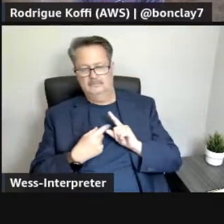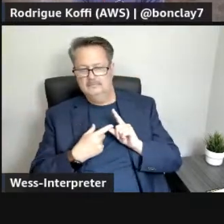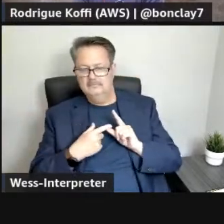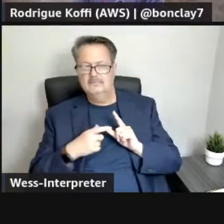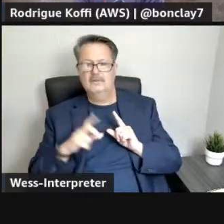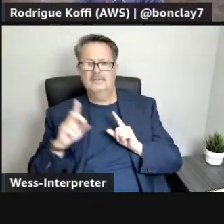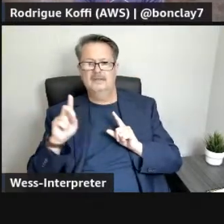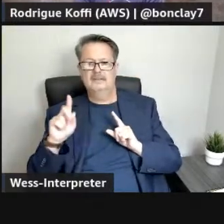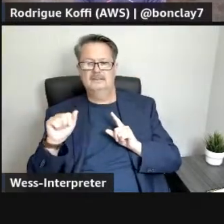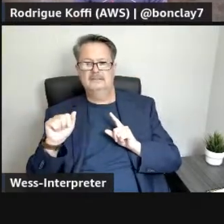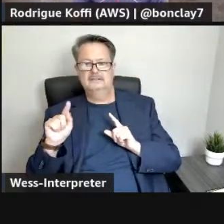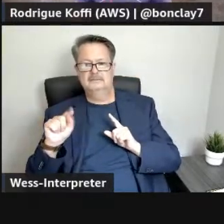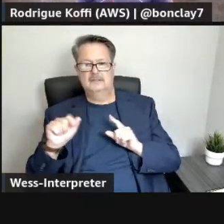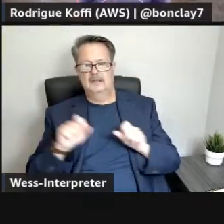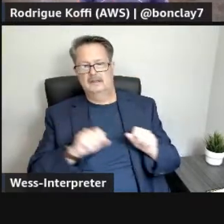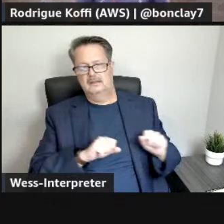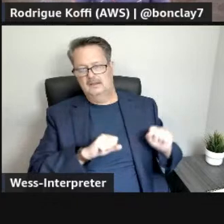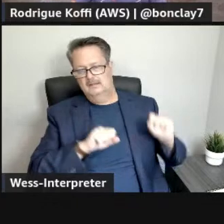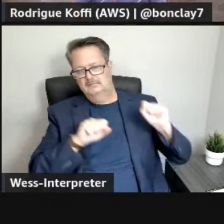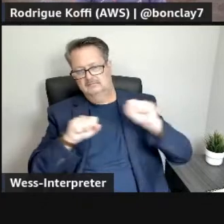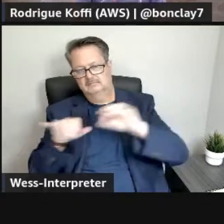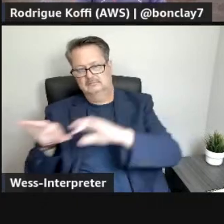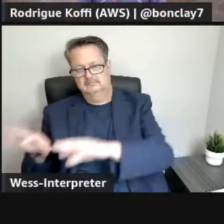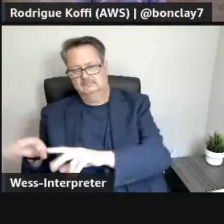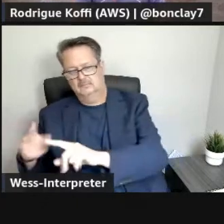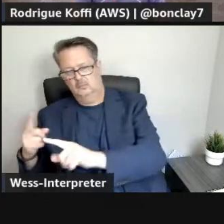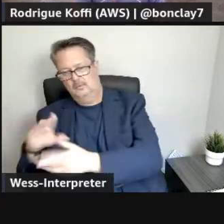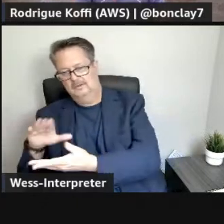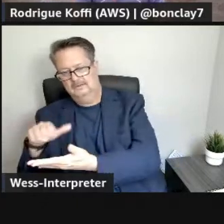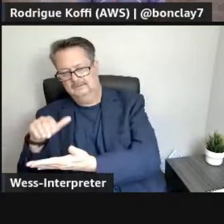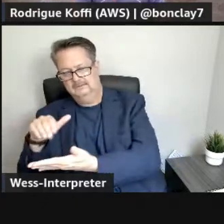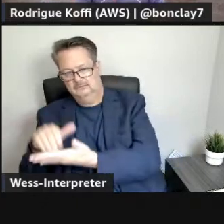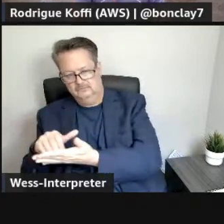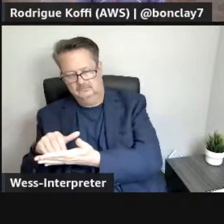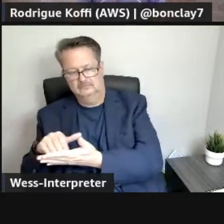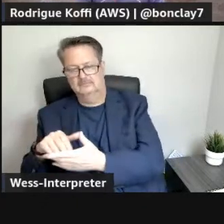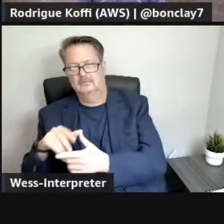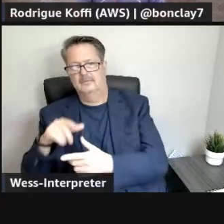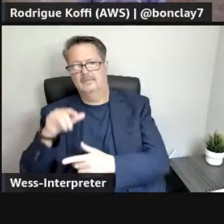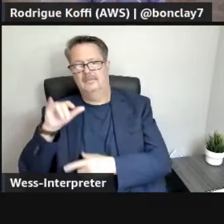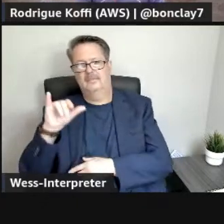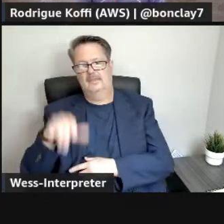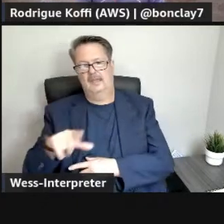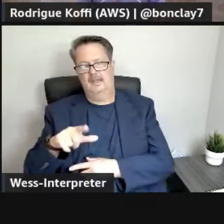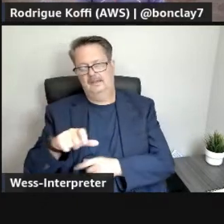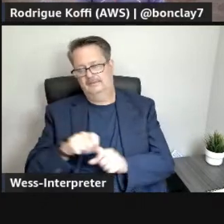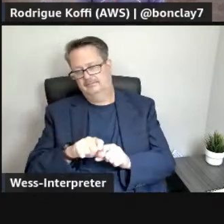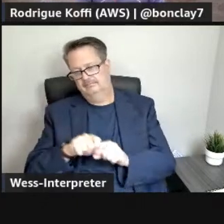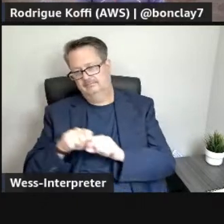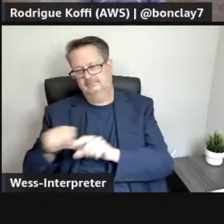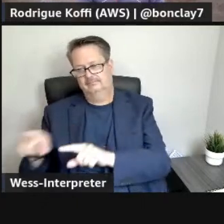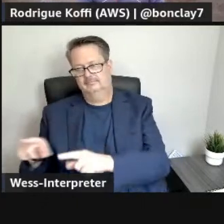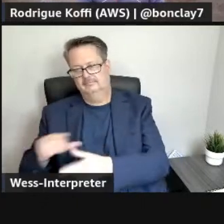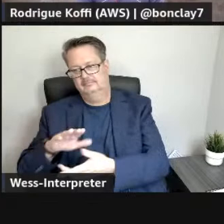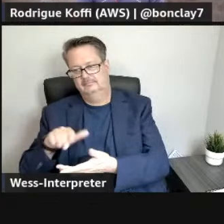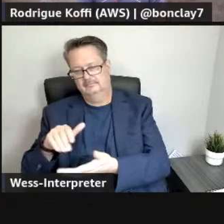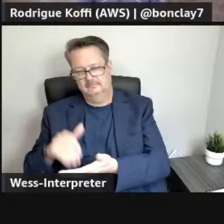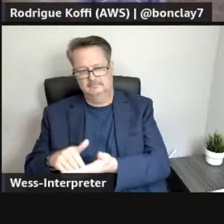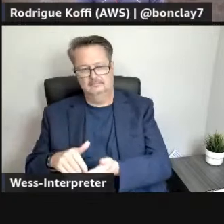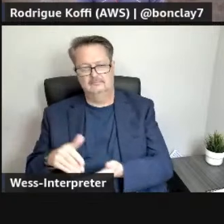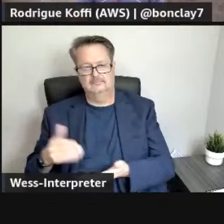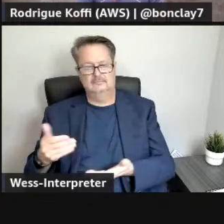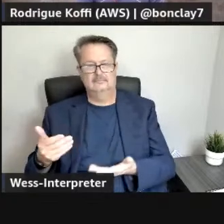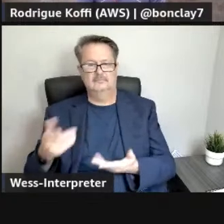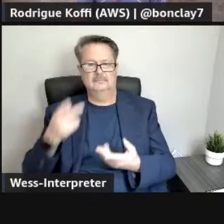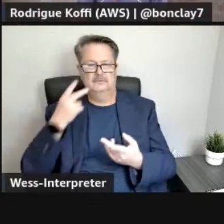centralized collector location. And from there, you're sending the data to the target. In this diagram that you're seeing, the collectors